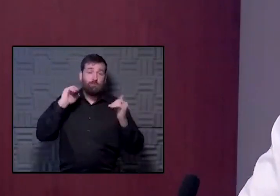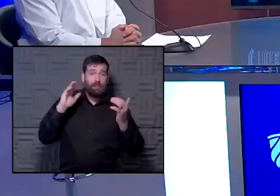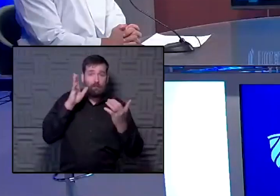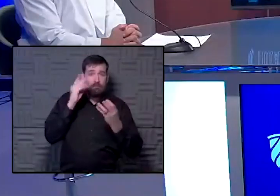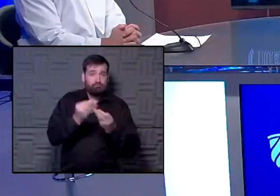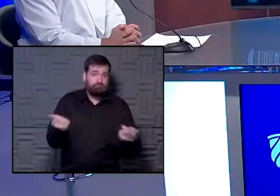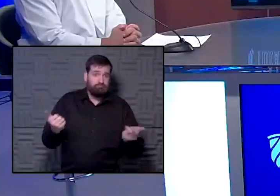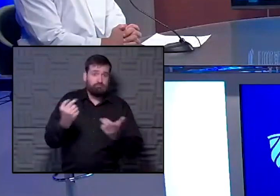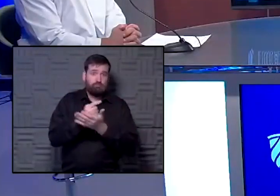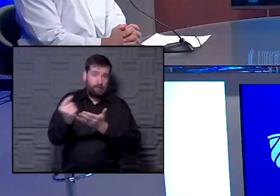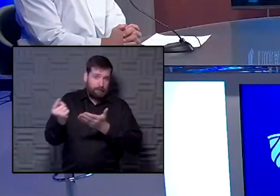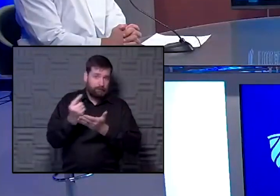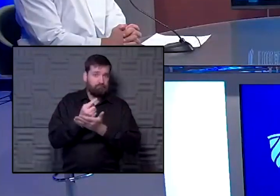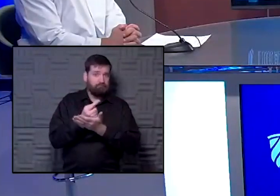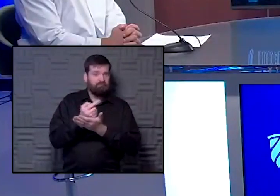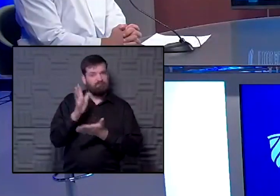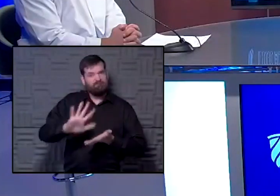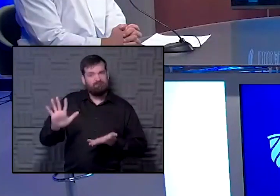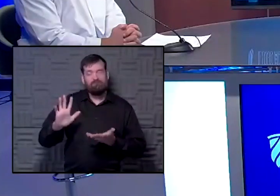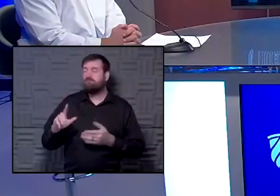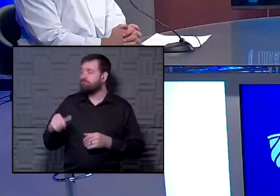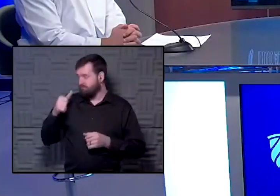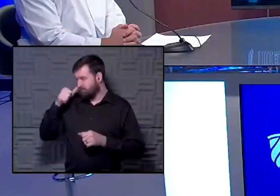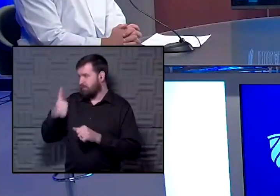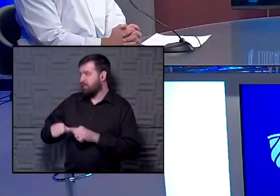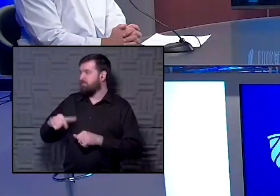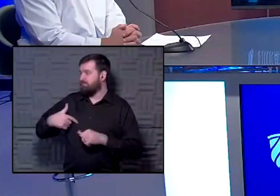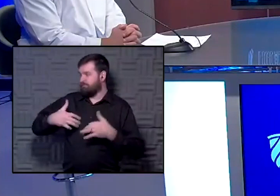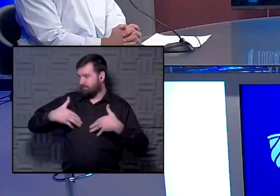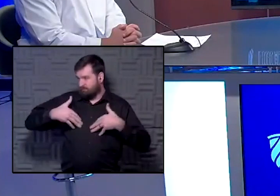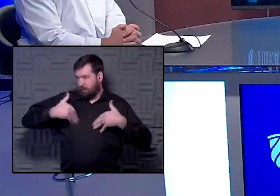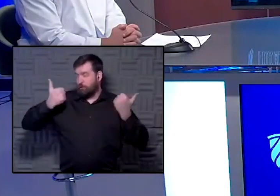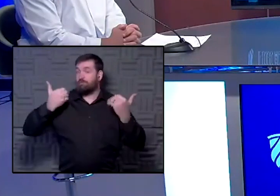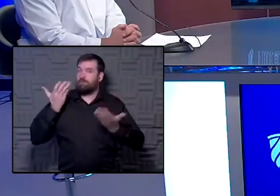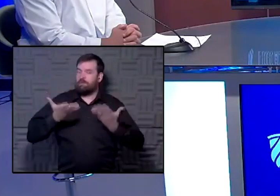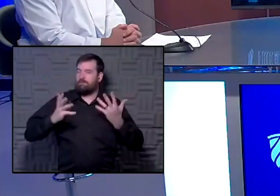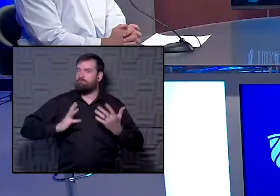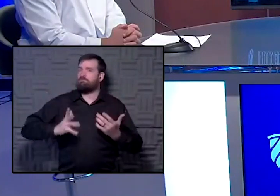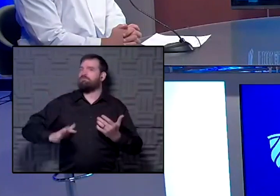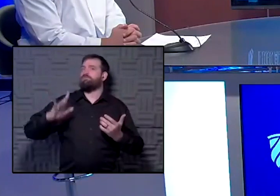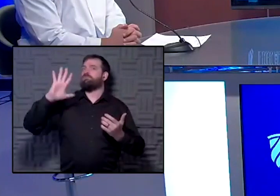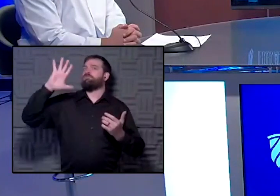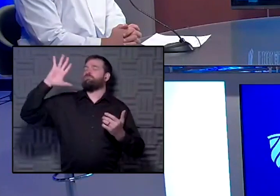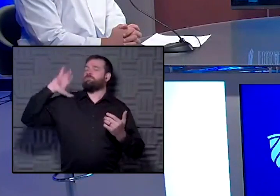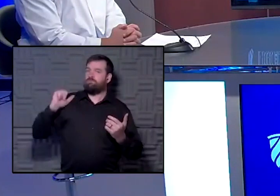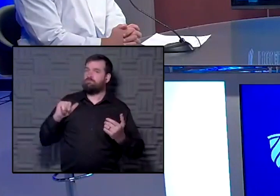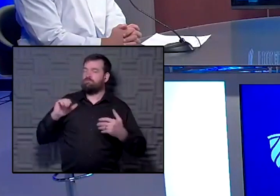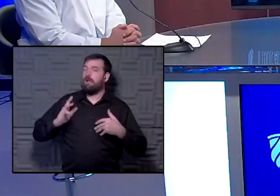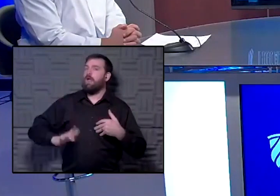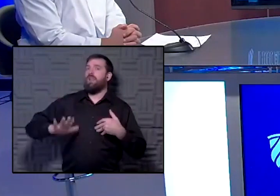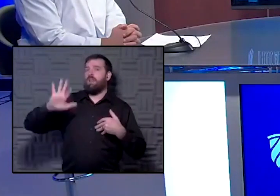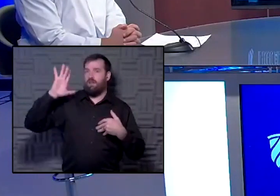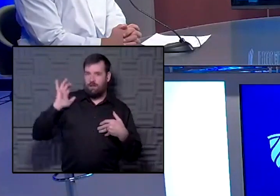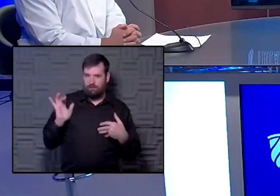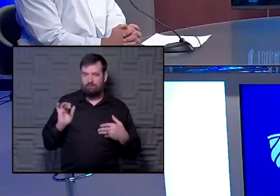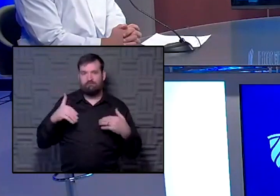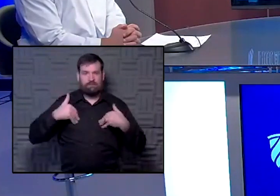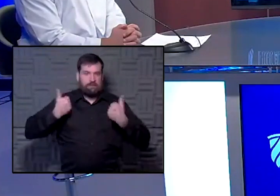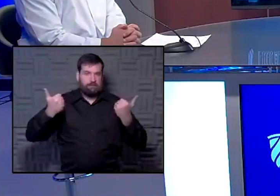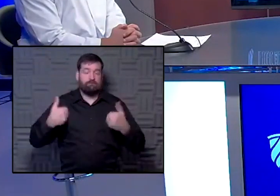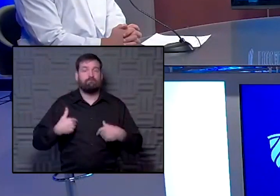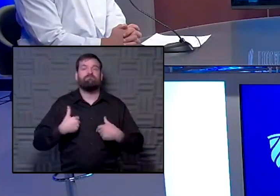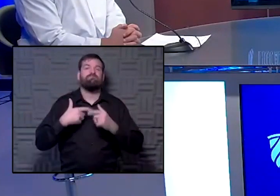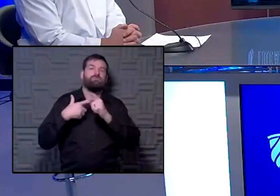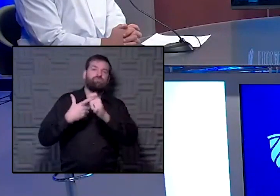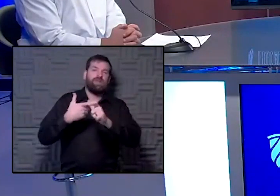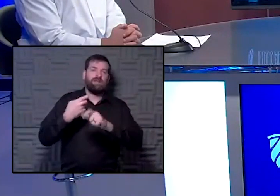so. I remember when I was a younger man, maybe much younger, actually, far younger. I would go out, and when I was in